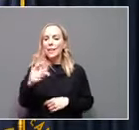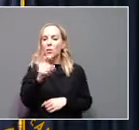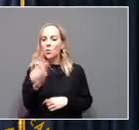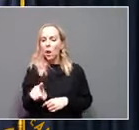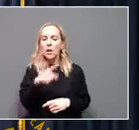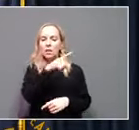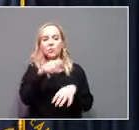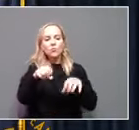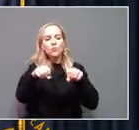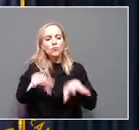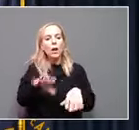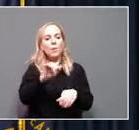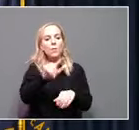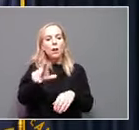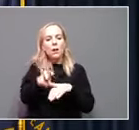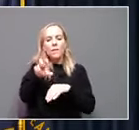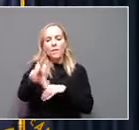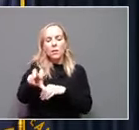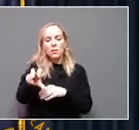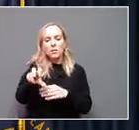investing enough in the state